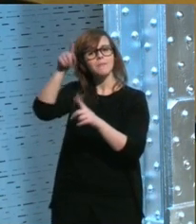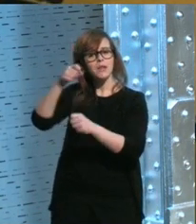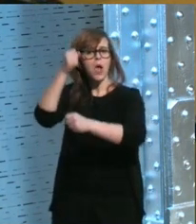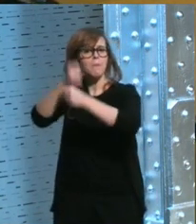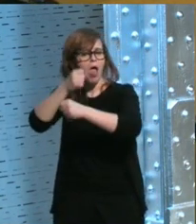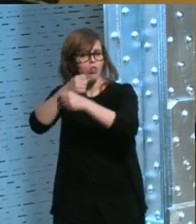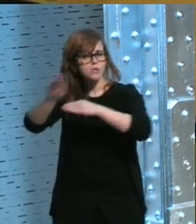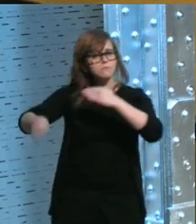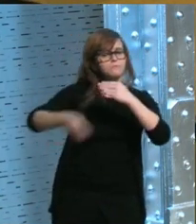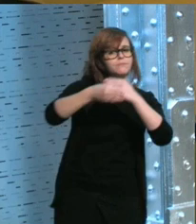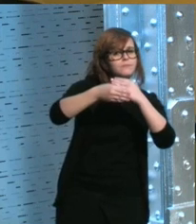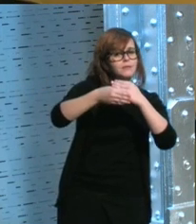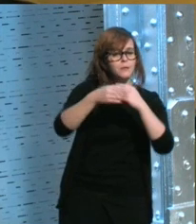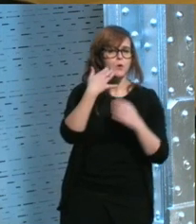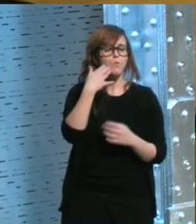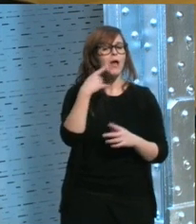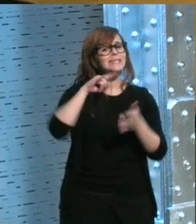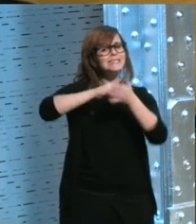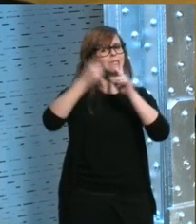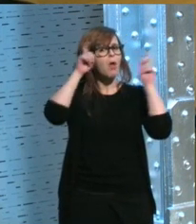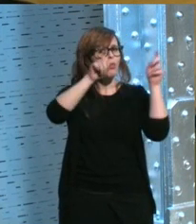with education system.